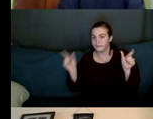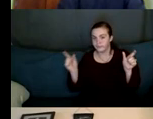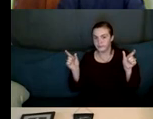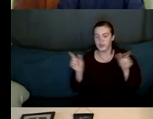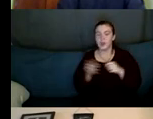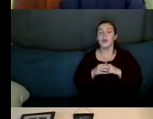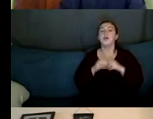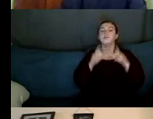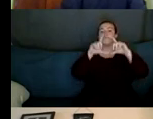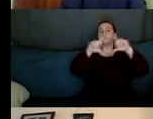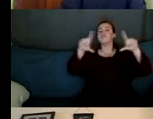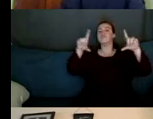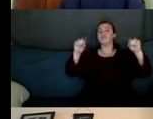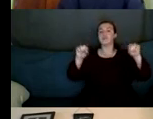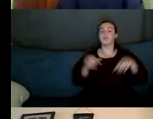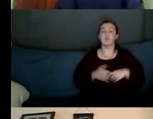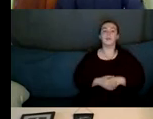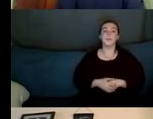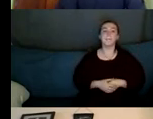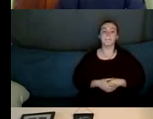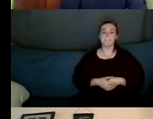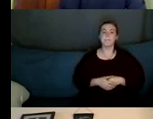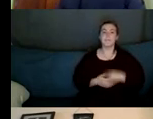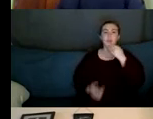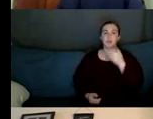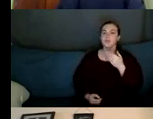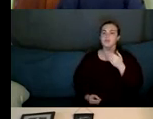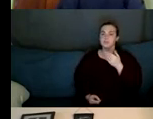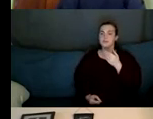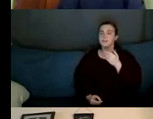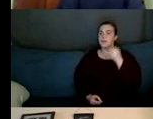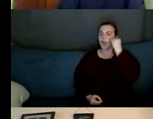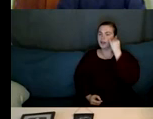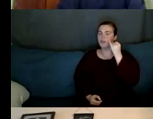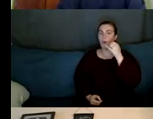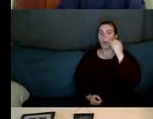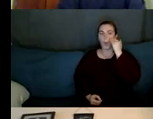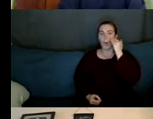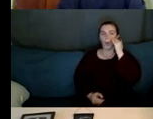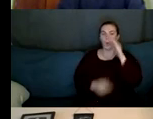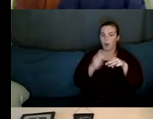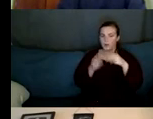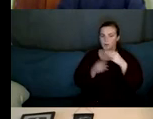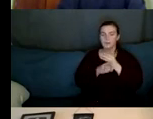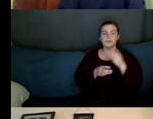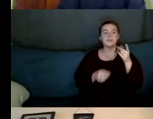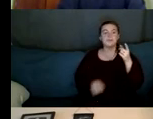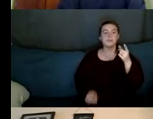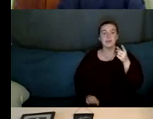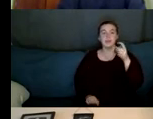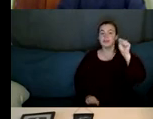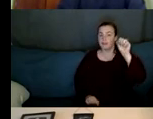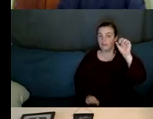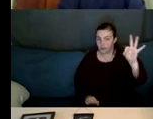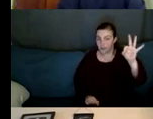gave us good markers for basically the known world. So we've got San Francisco